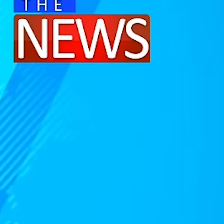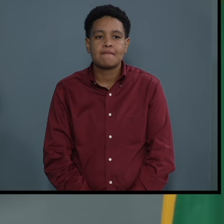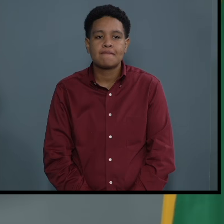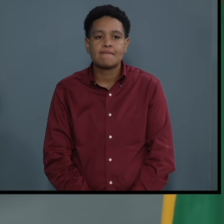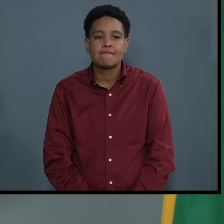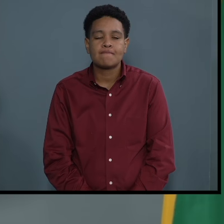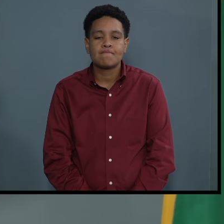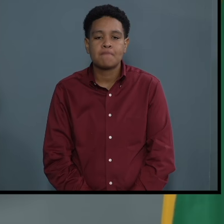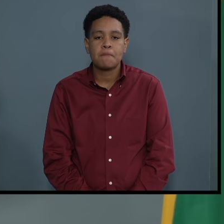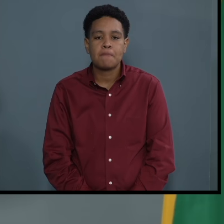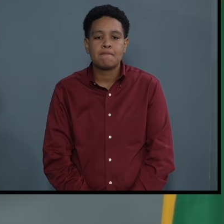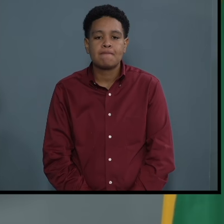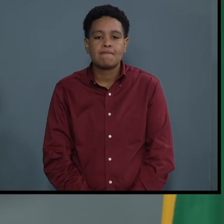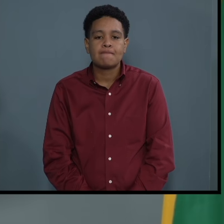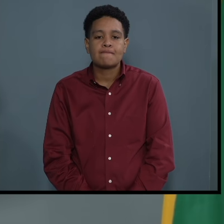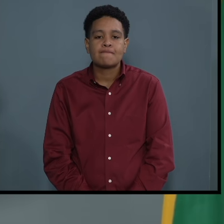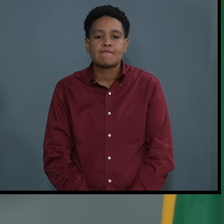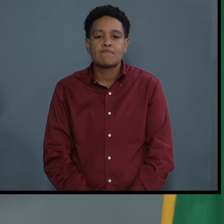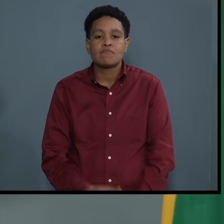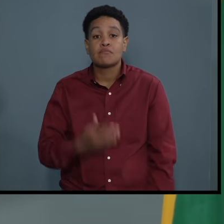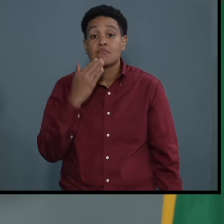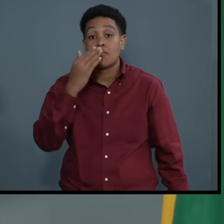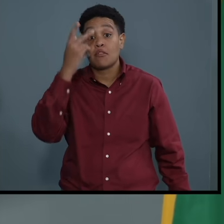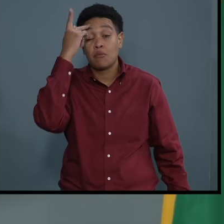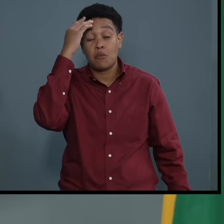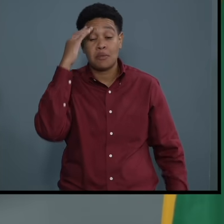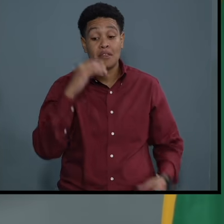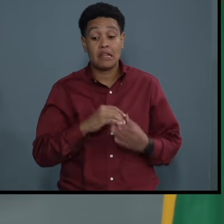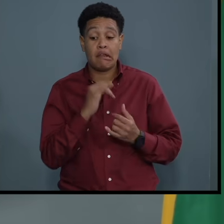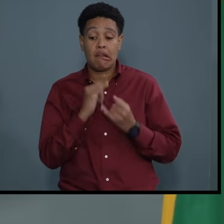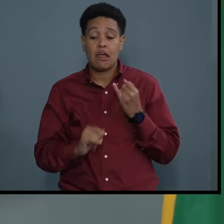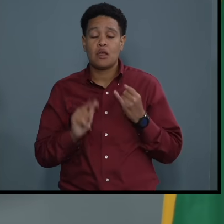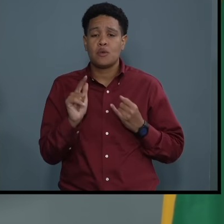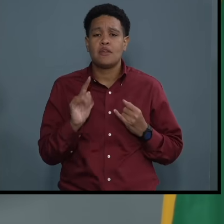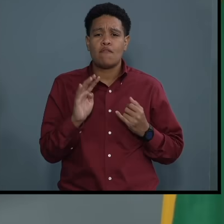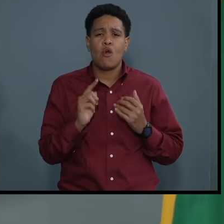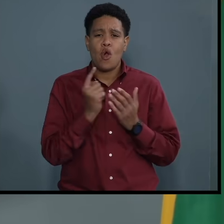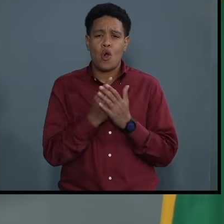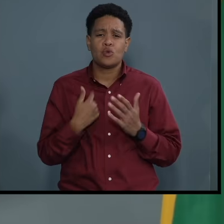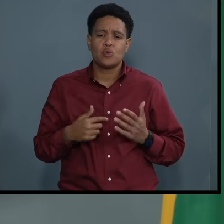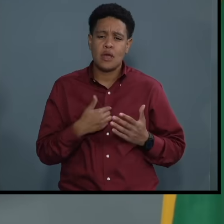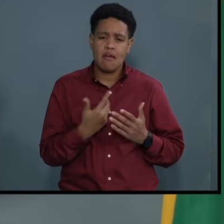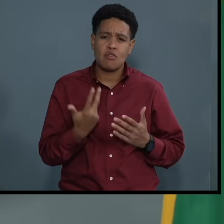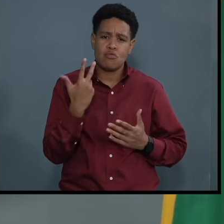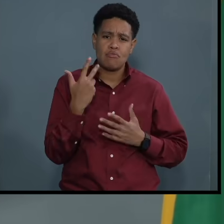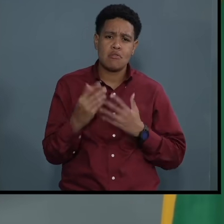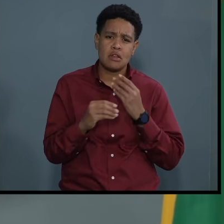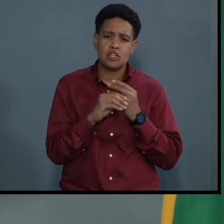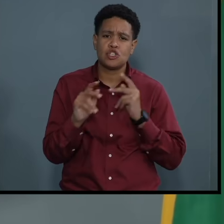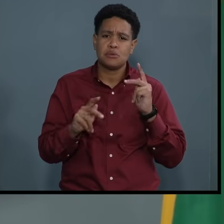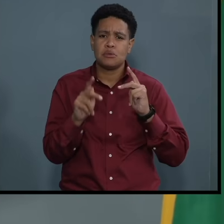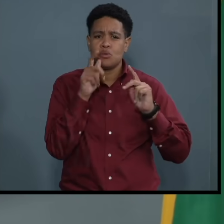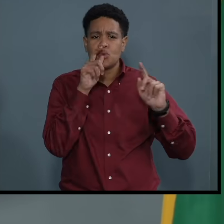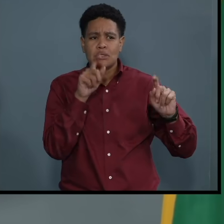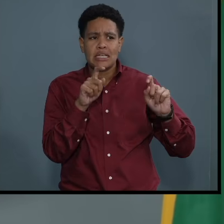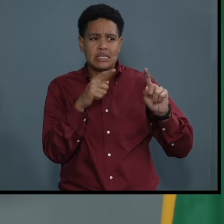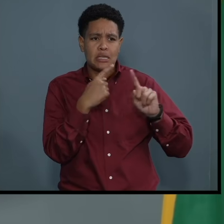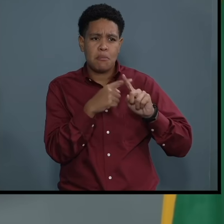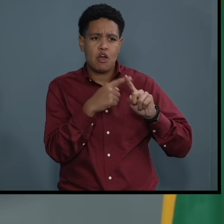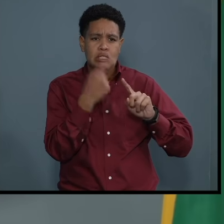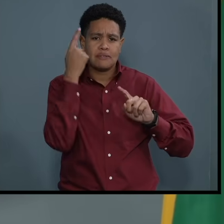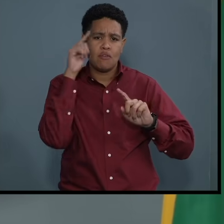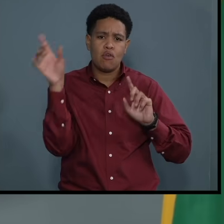House. In the last 24 hours, we have had three additional persons testing positive